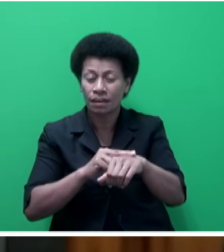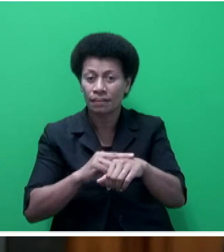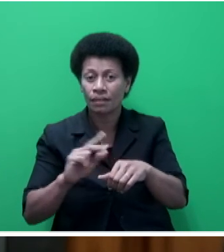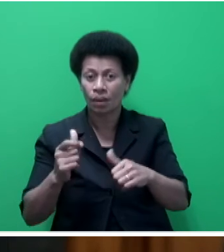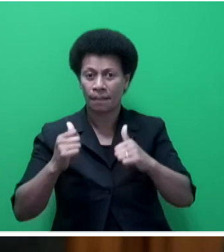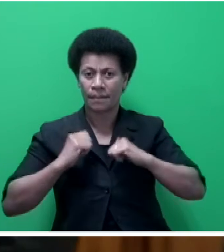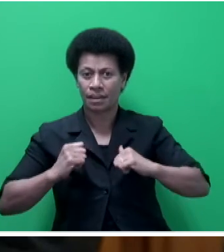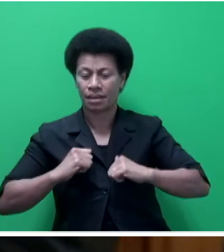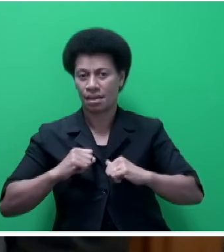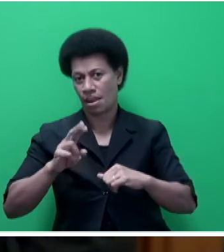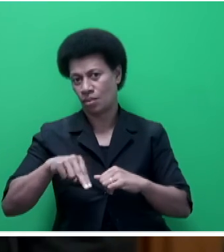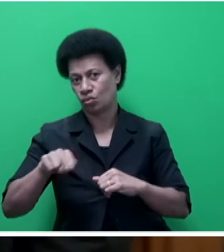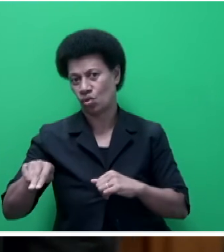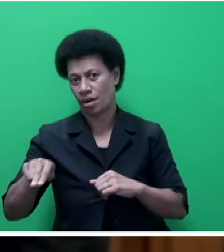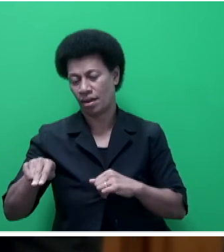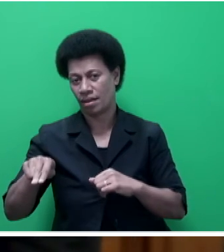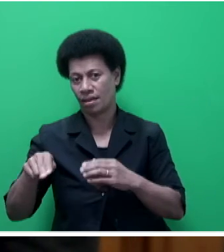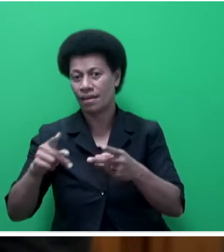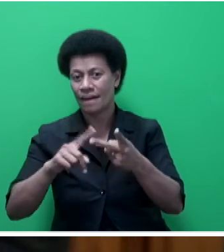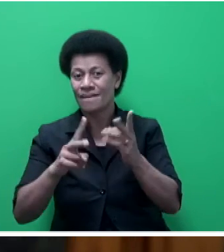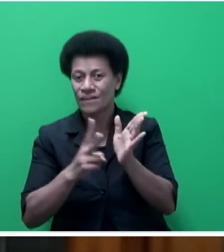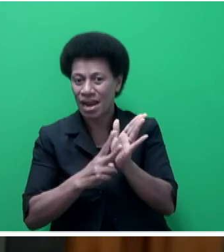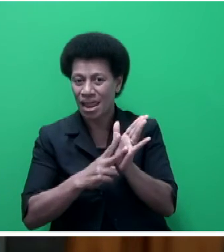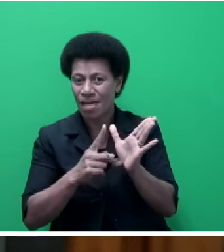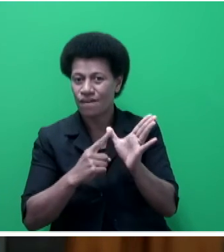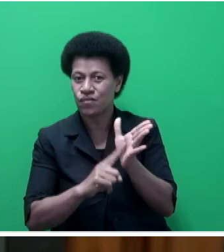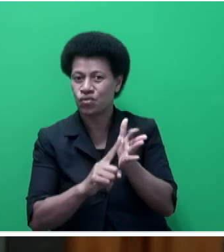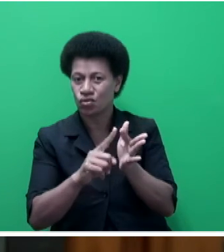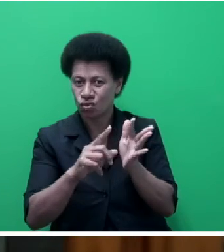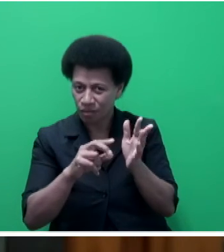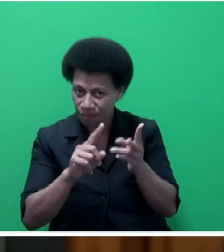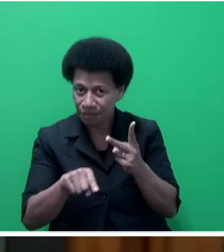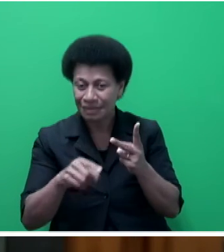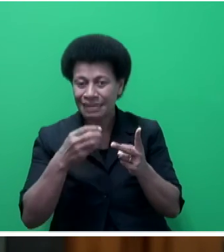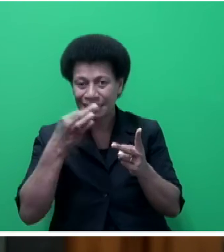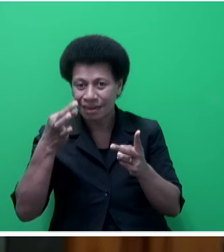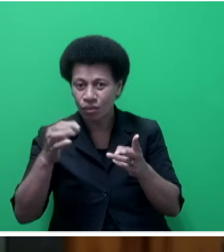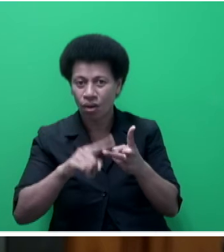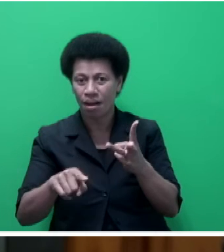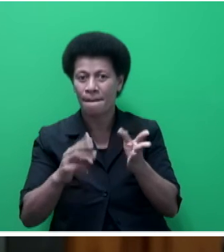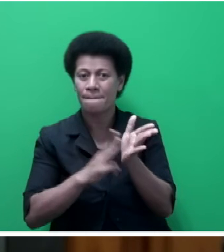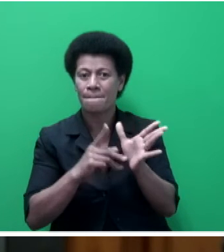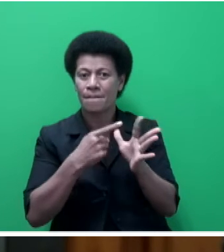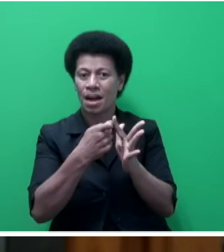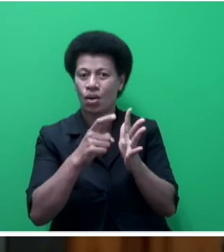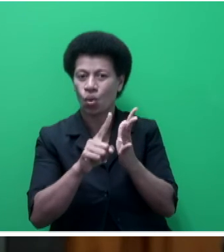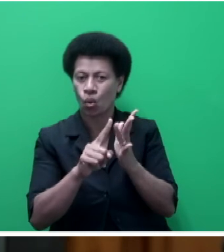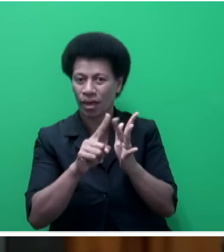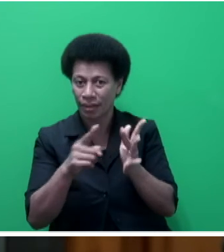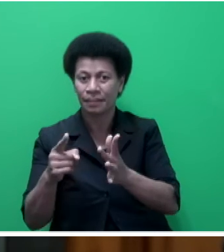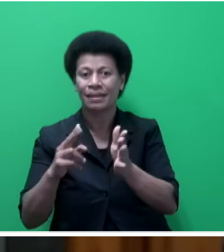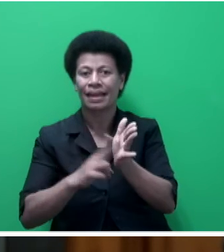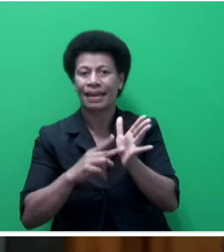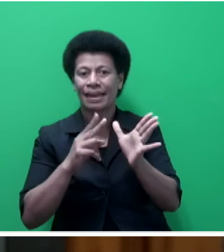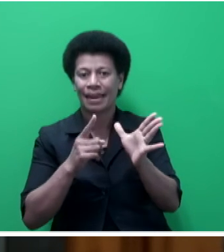Nosori Subdivision Hospital, the Valelevu Health Center, Singatoka Subdivision Hospital, Makoi Health Center, Nakasi Health Center.